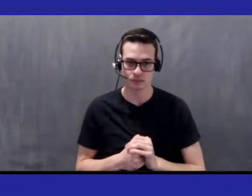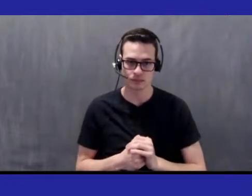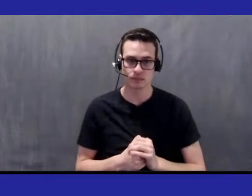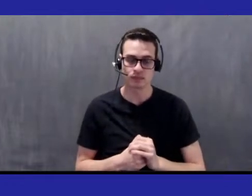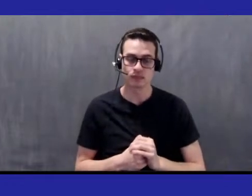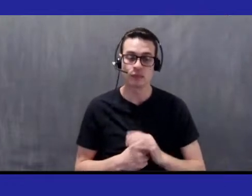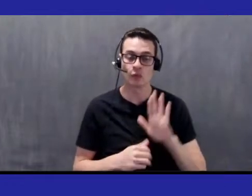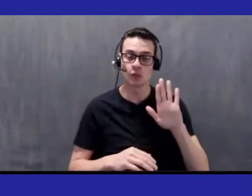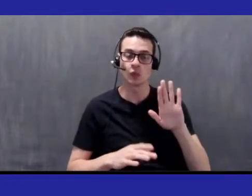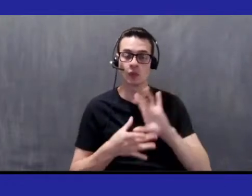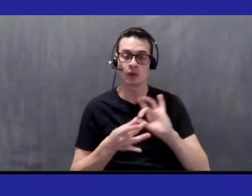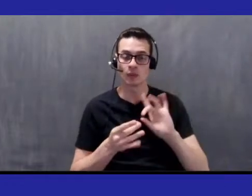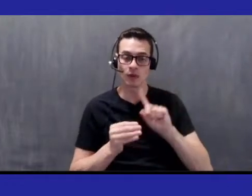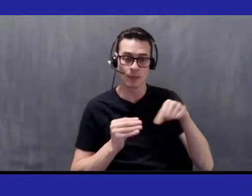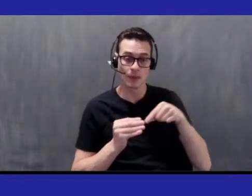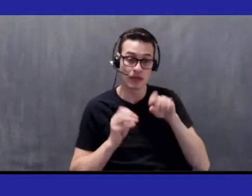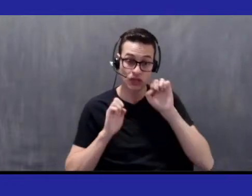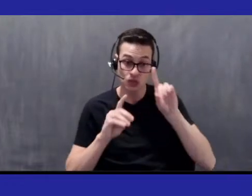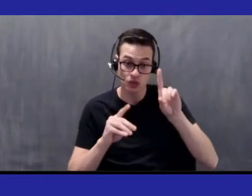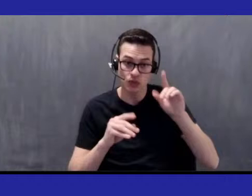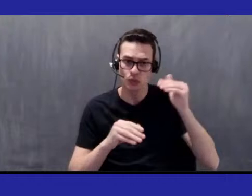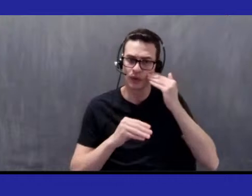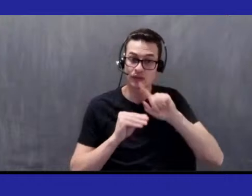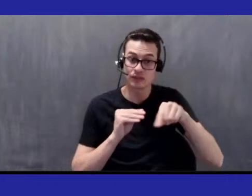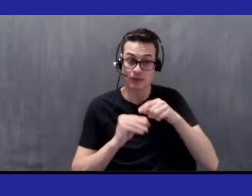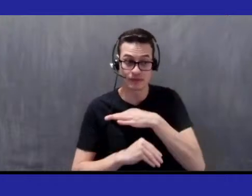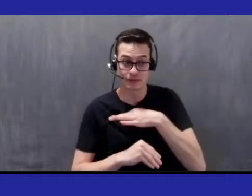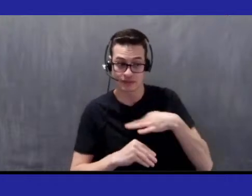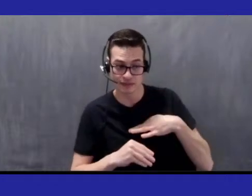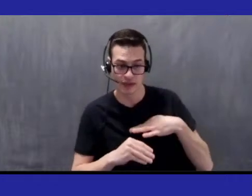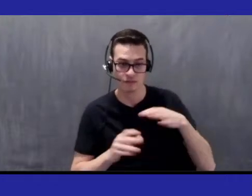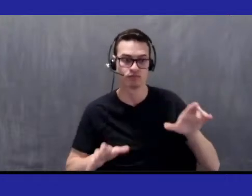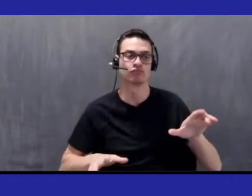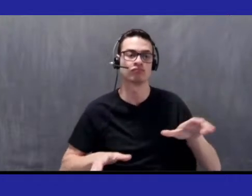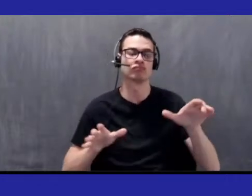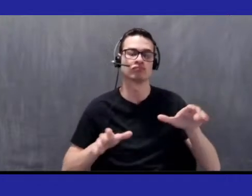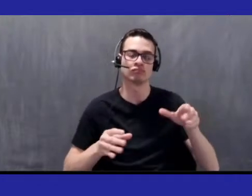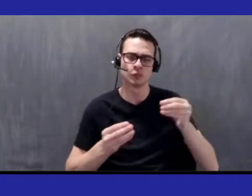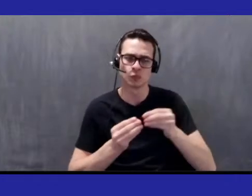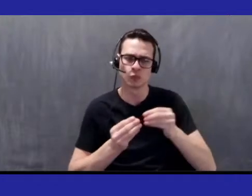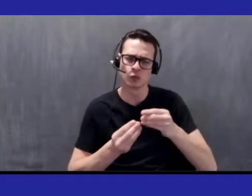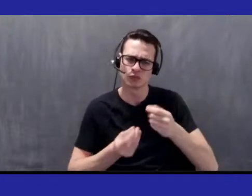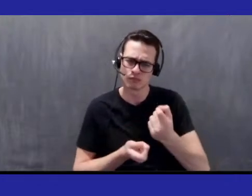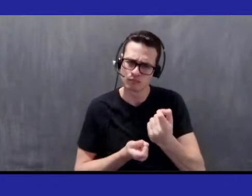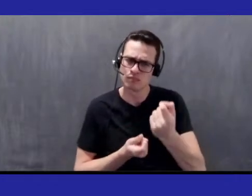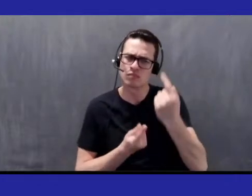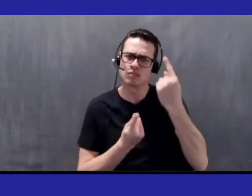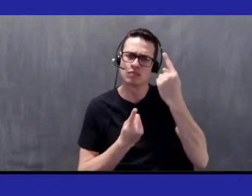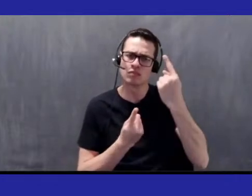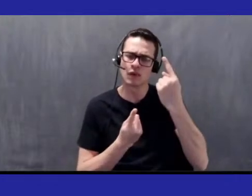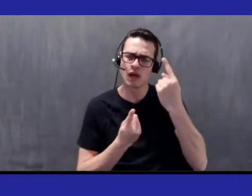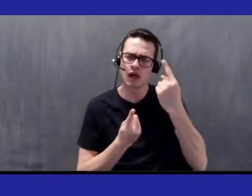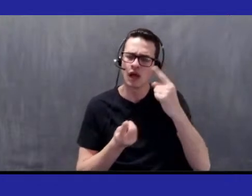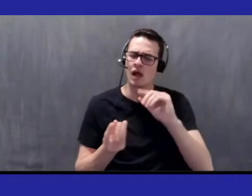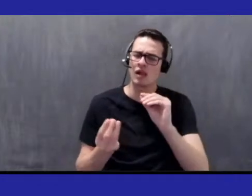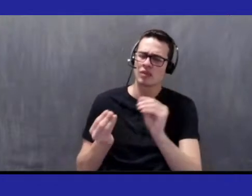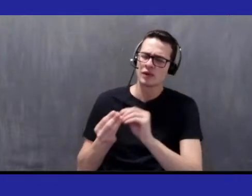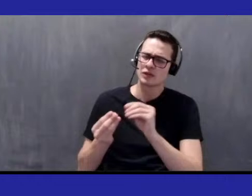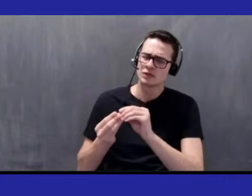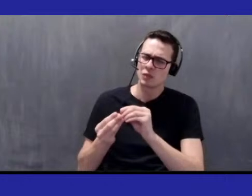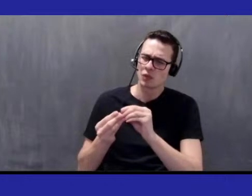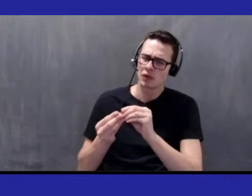education and awareness among staff about sickle cell, there's pretty good awareness about what a sickle cell